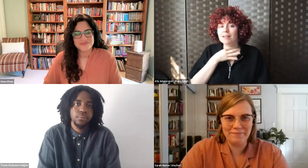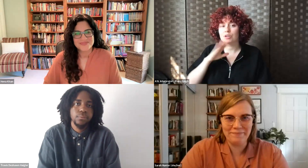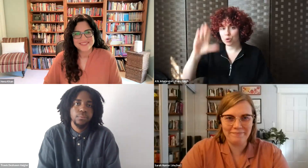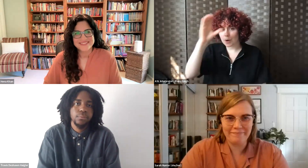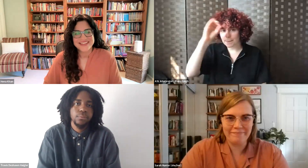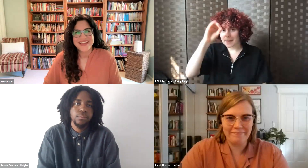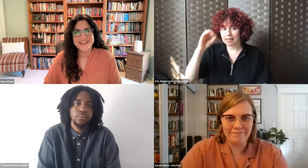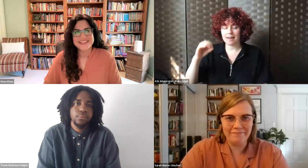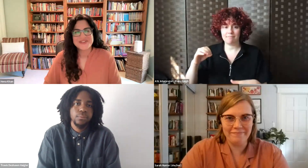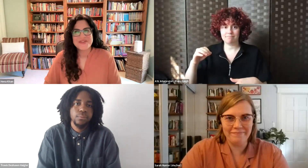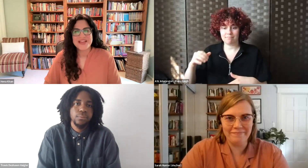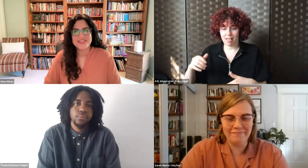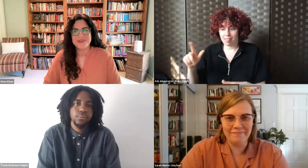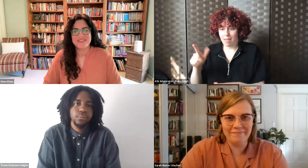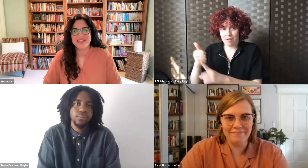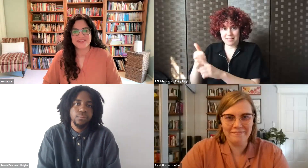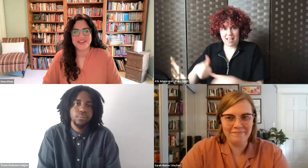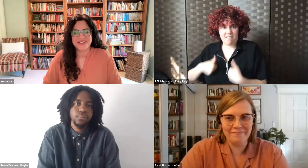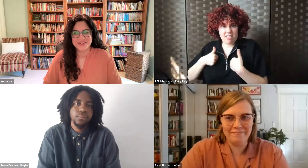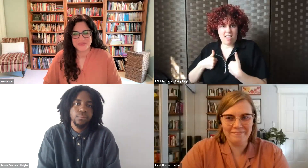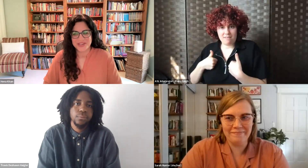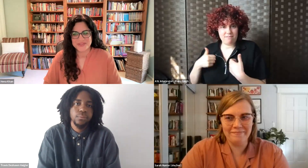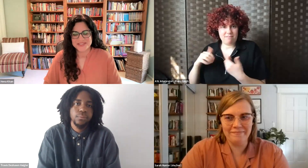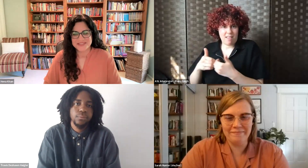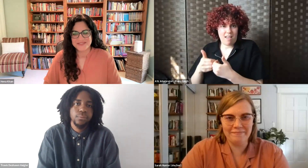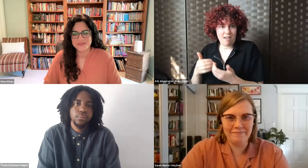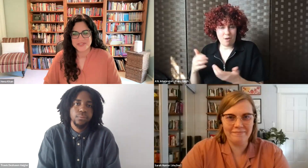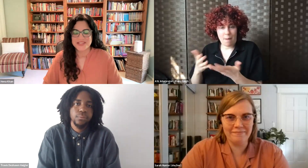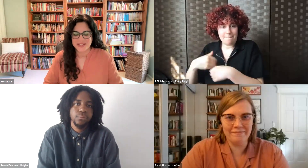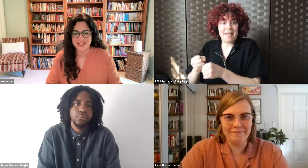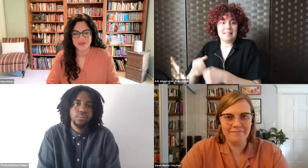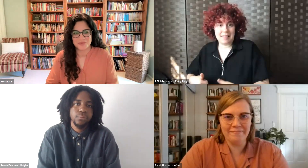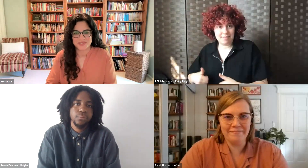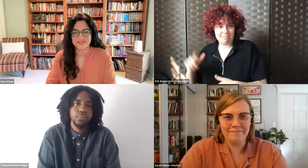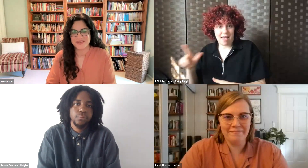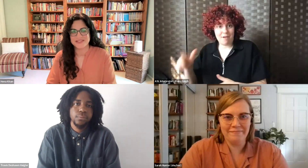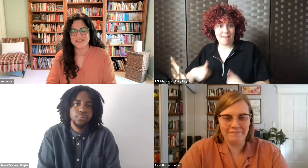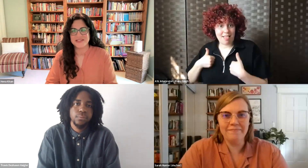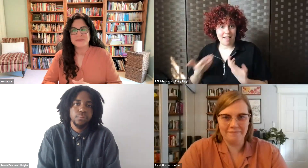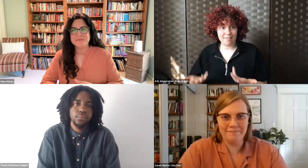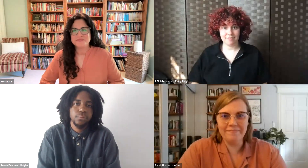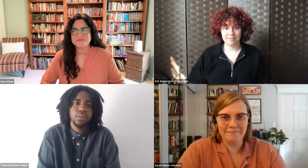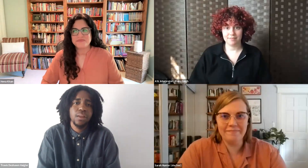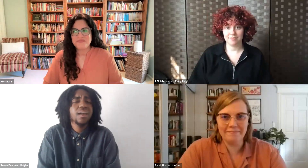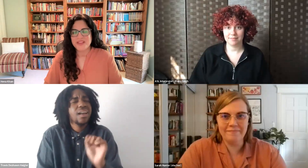alive. Yeah, so I thought about that a lot, you know, when I was deciding how to present this.